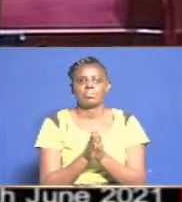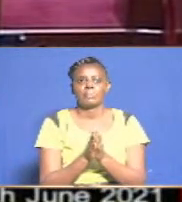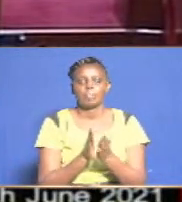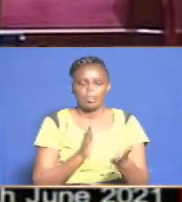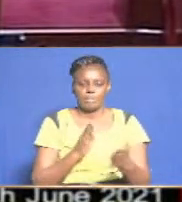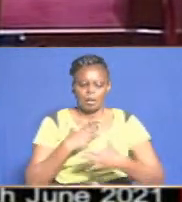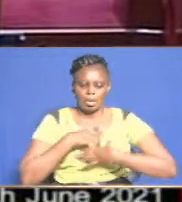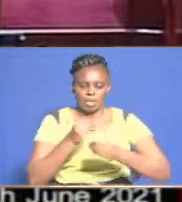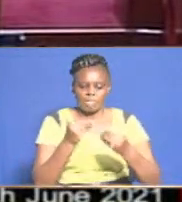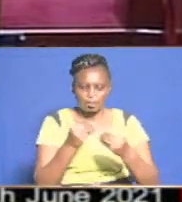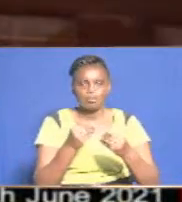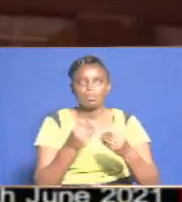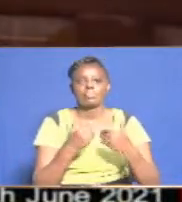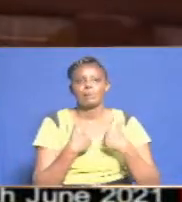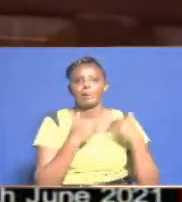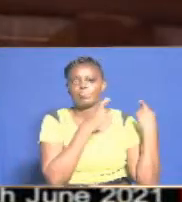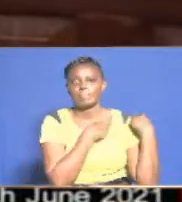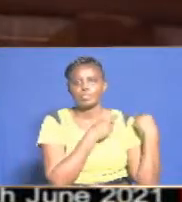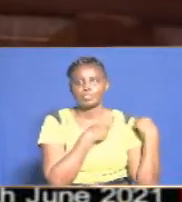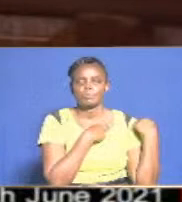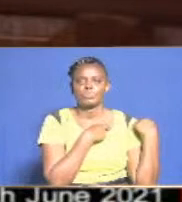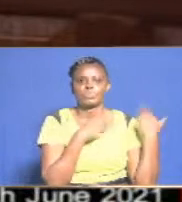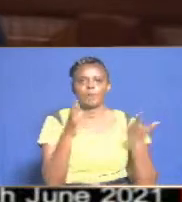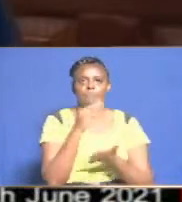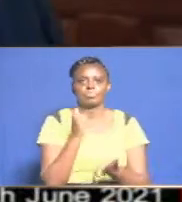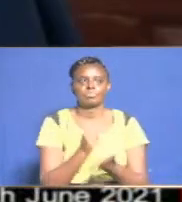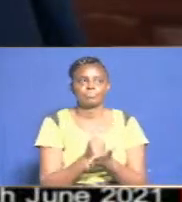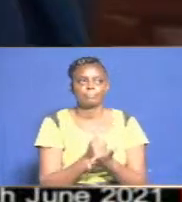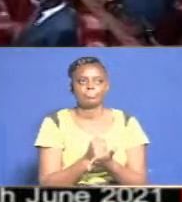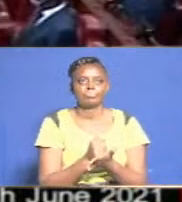committed to our charge. Amen.